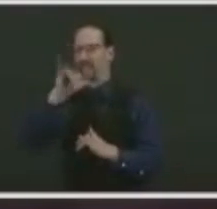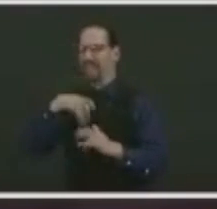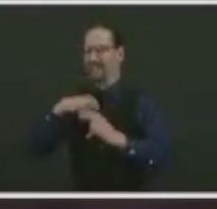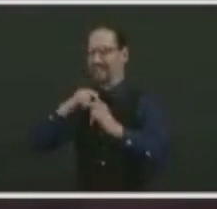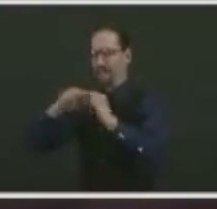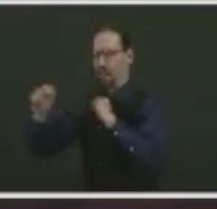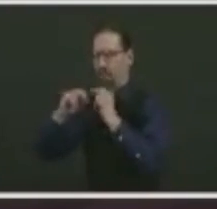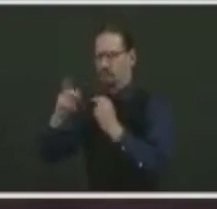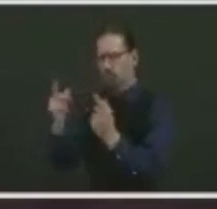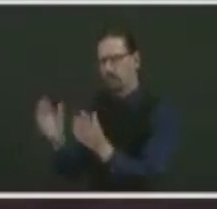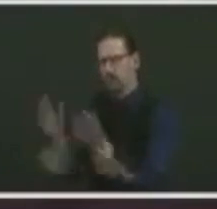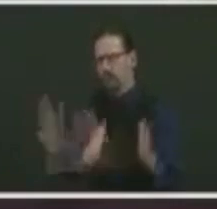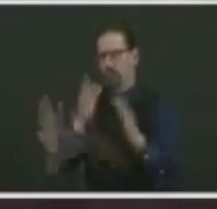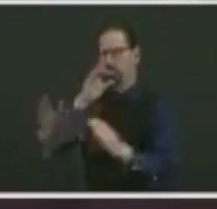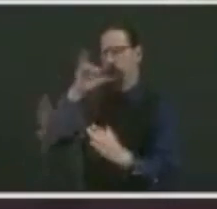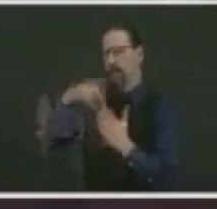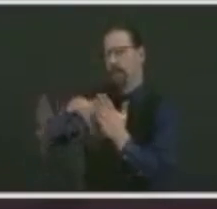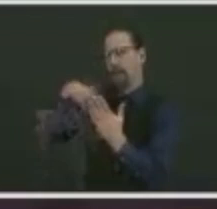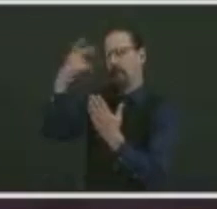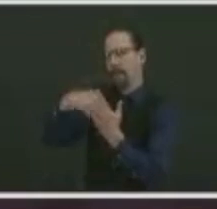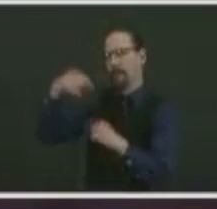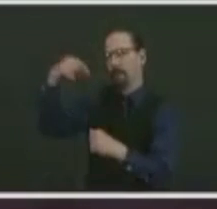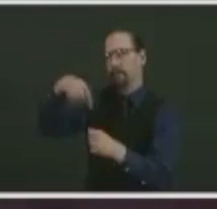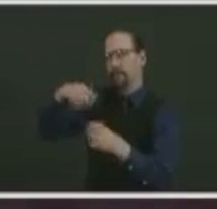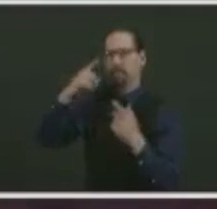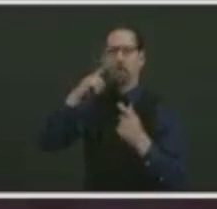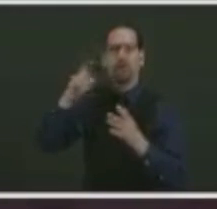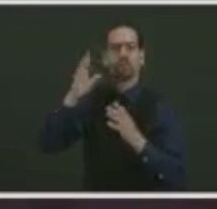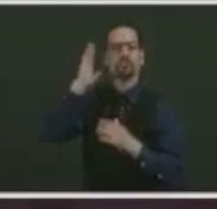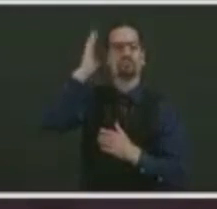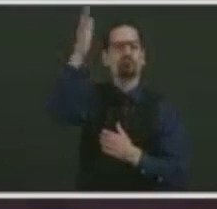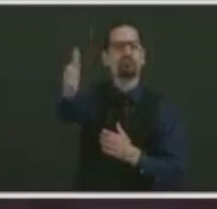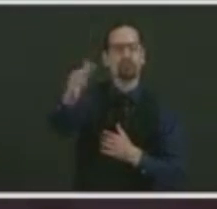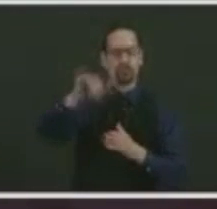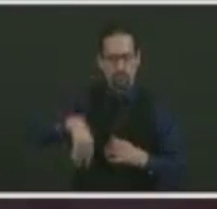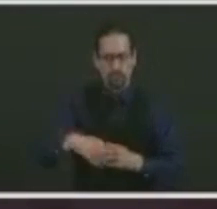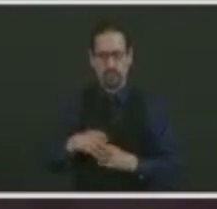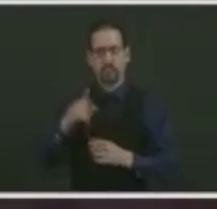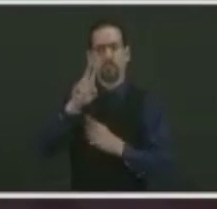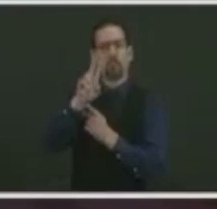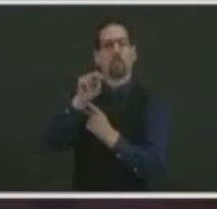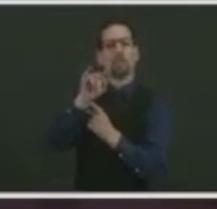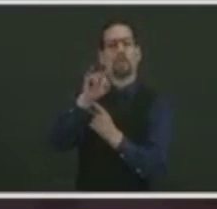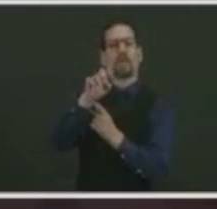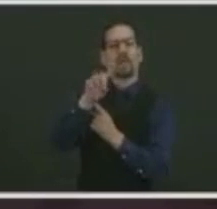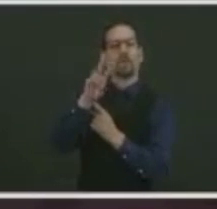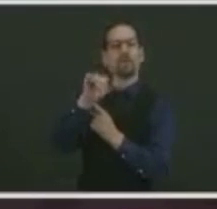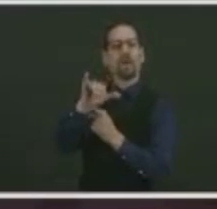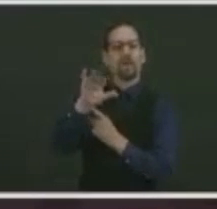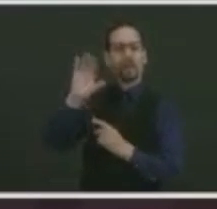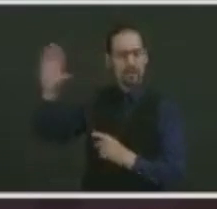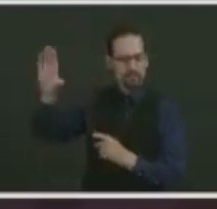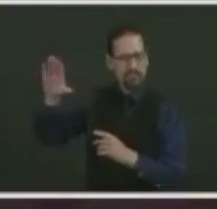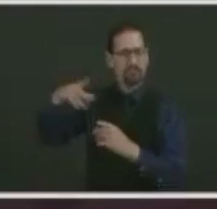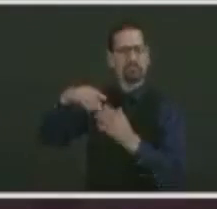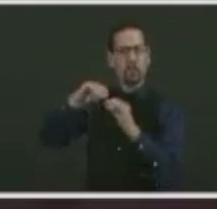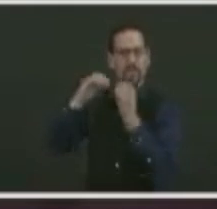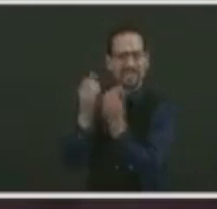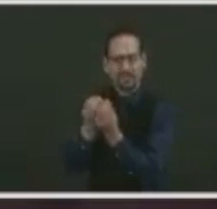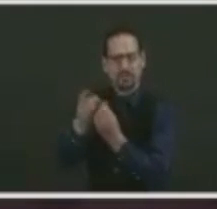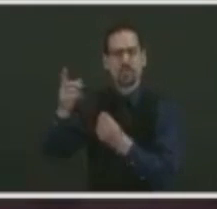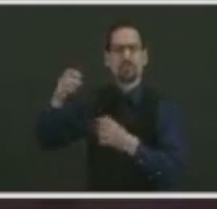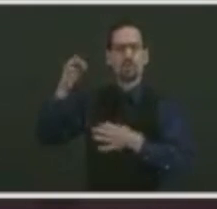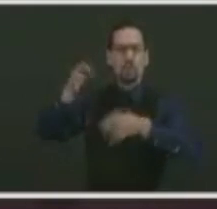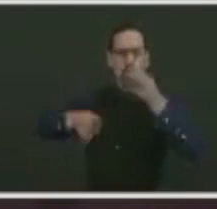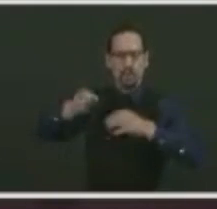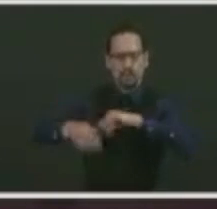we're going to work with the United Way. We're going to work with the courts. I'm very open to using more of the COVID relief funds to address the